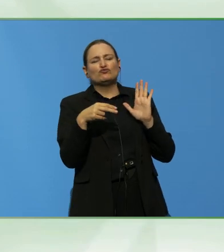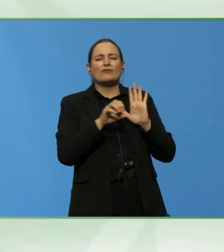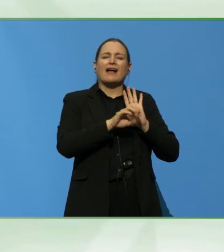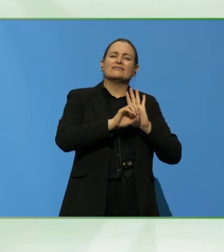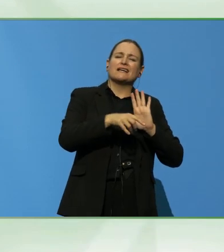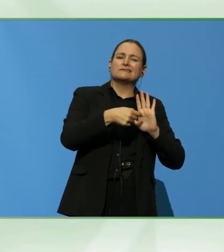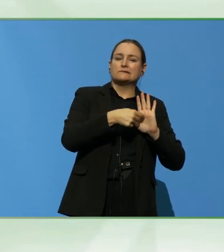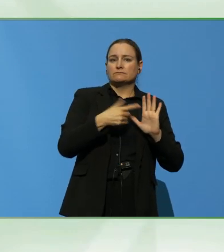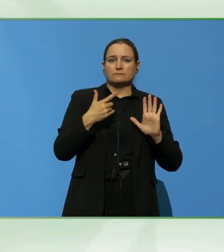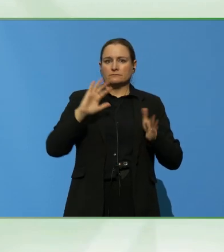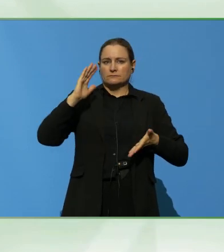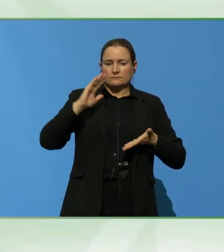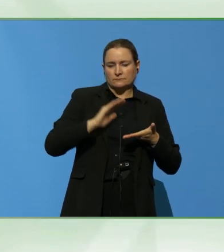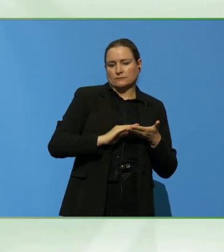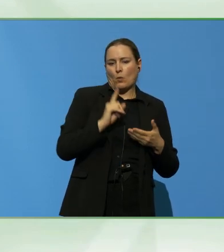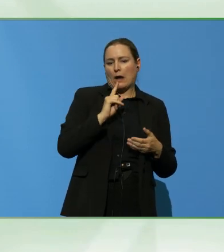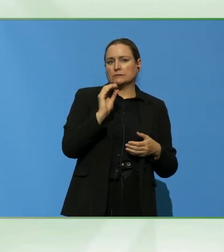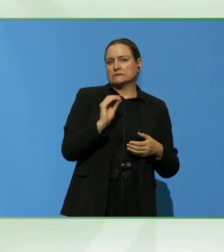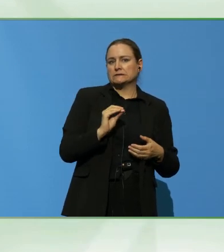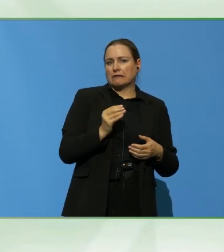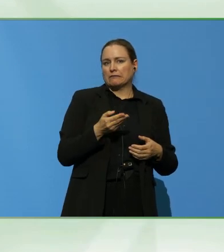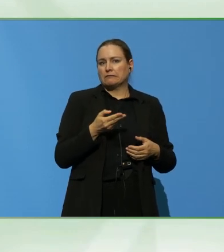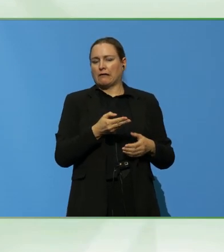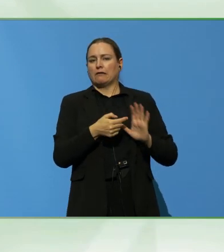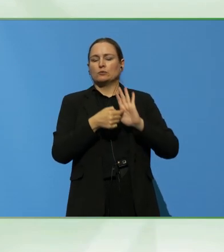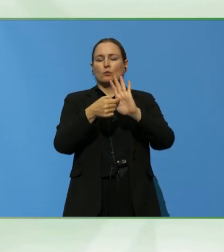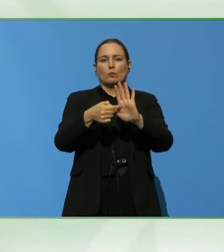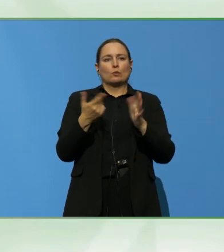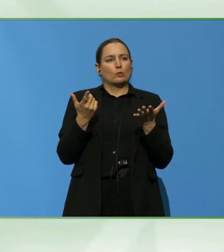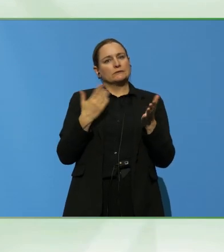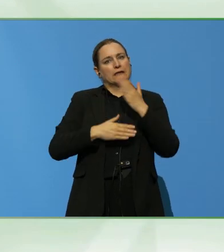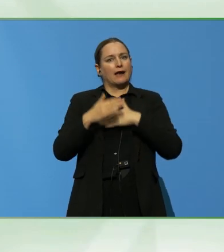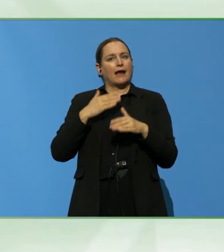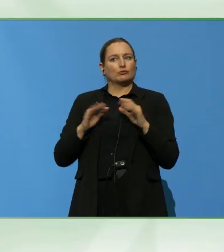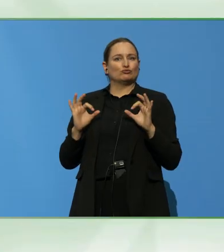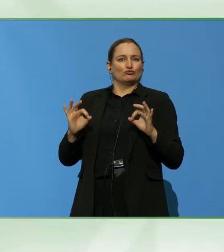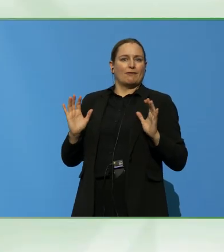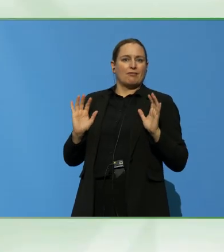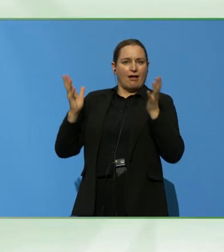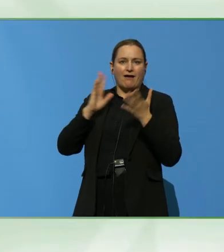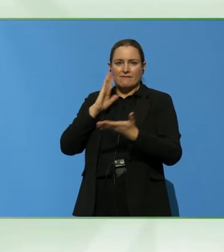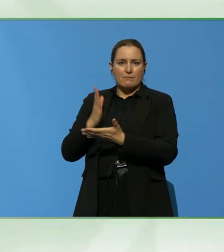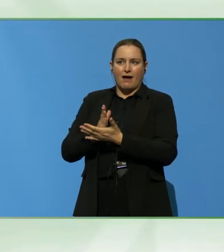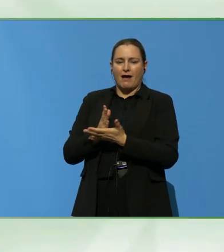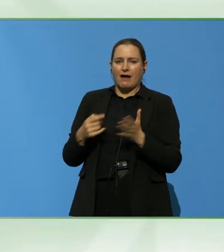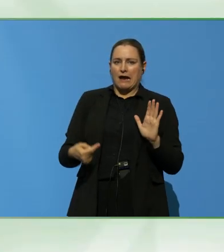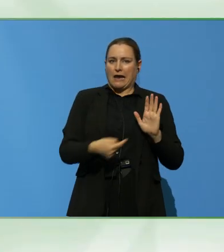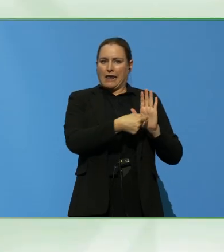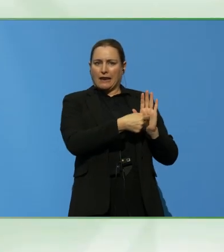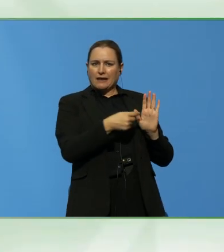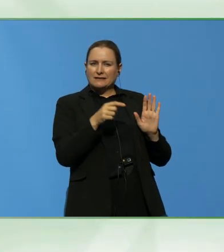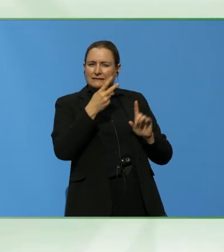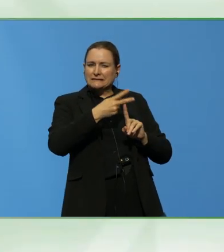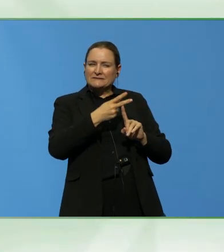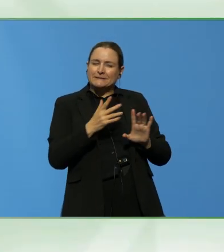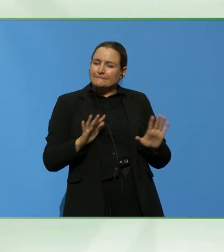think that kind of demonstrates the bar and where we are in terms of representation.